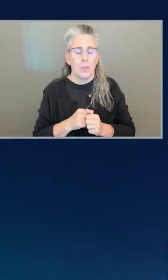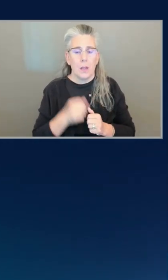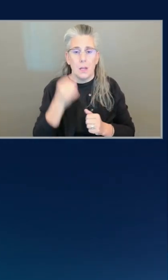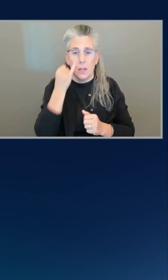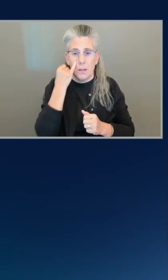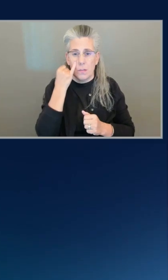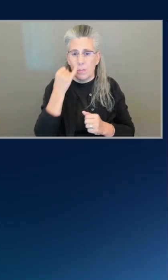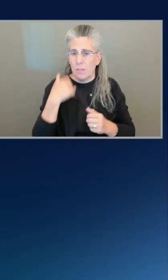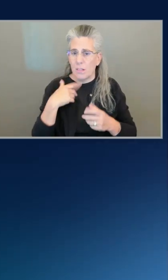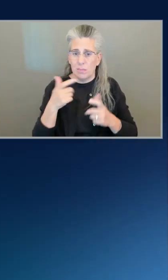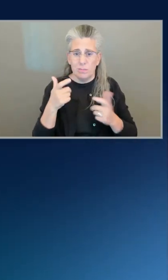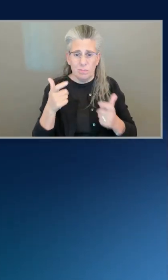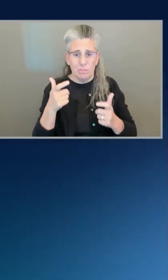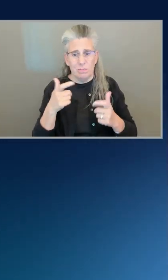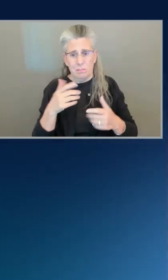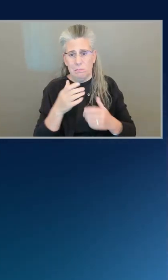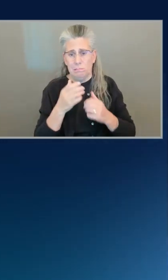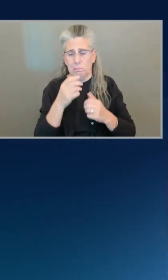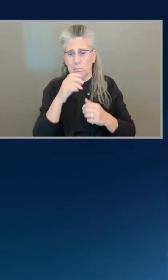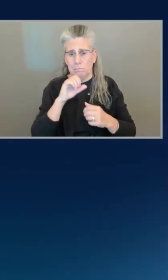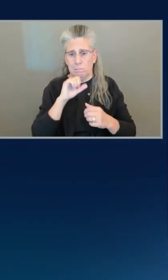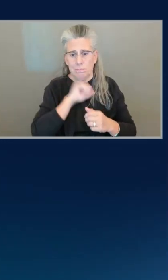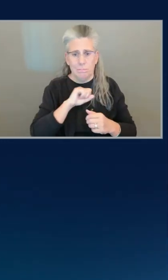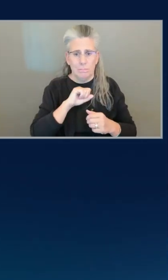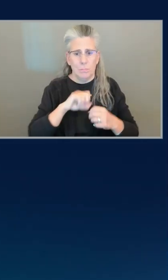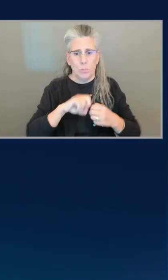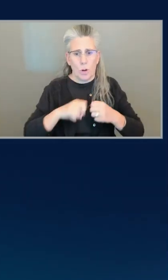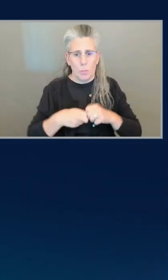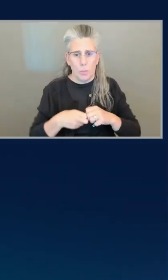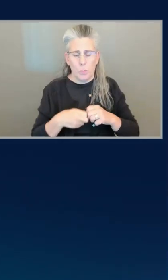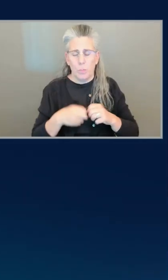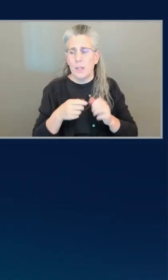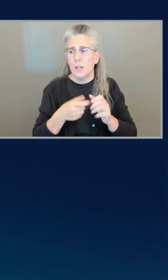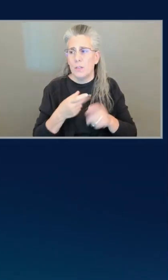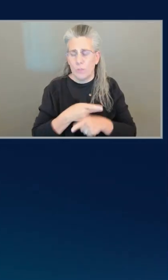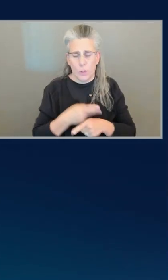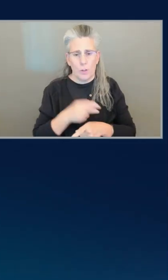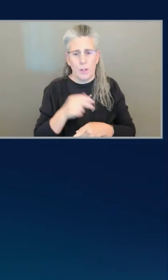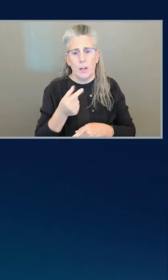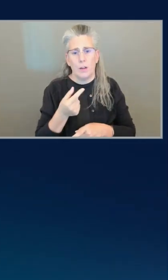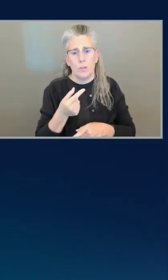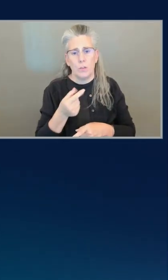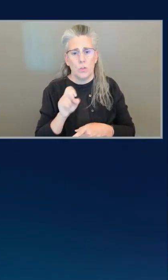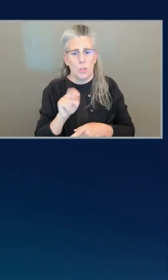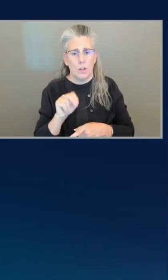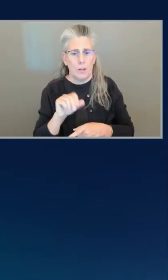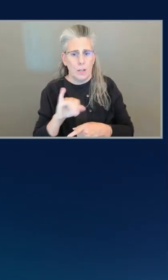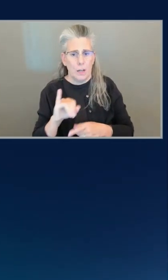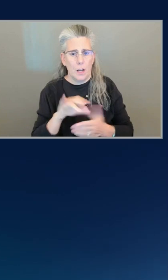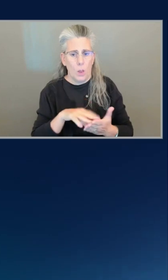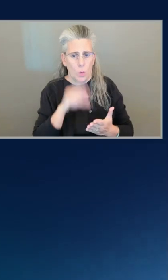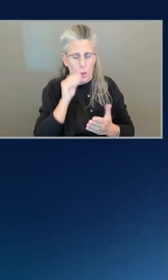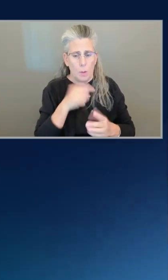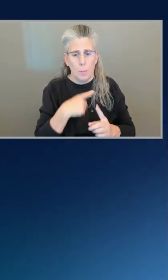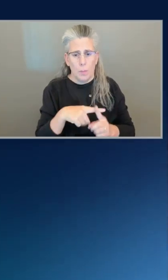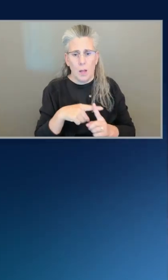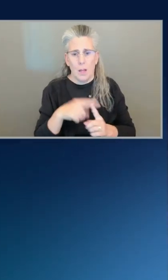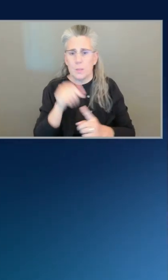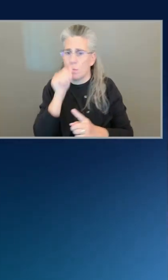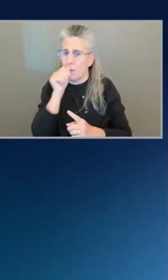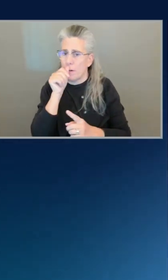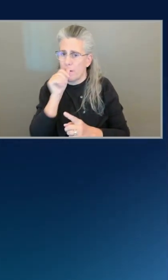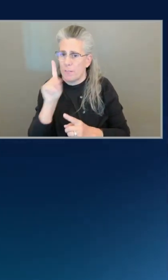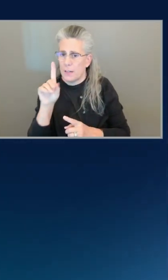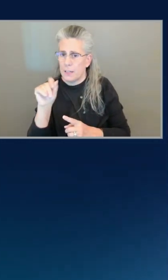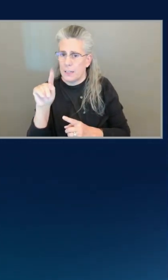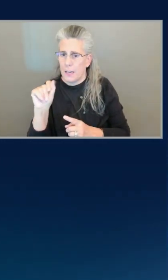you're trying to address with Gen AI or machine learning on the one hand, and on the other hand, you have a bunch of private data that pertains to that, right? Private